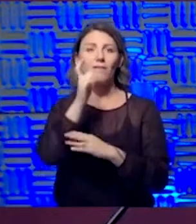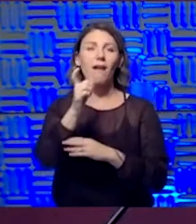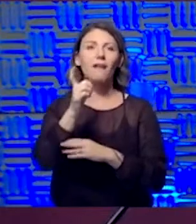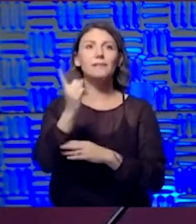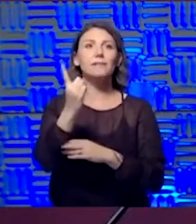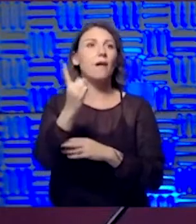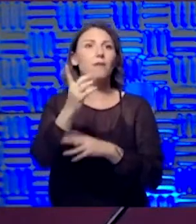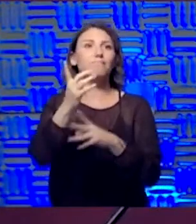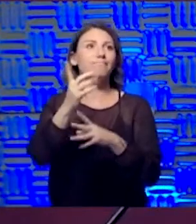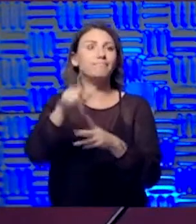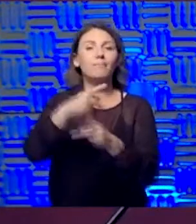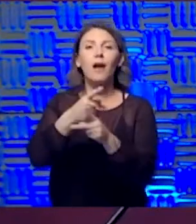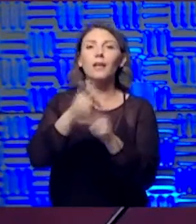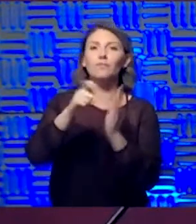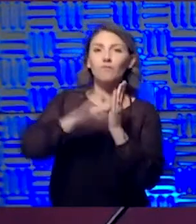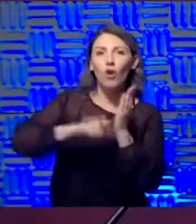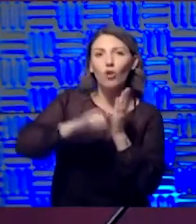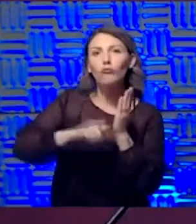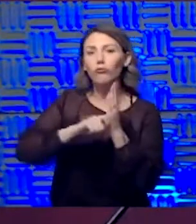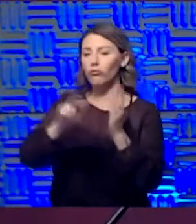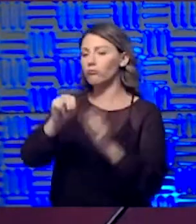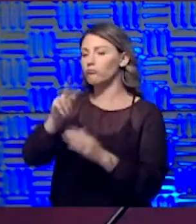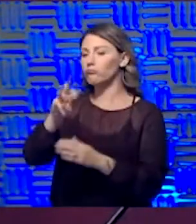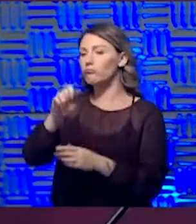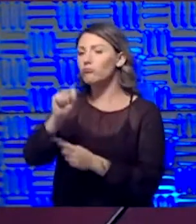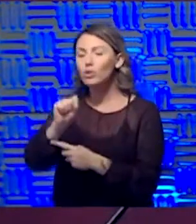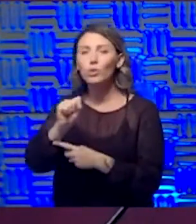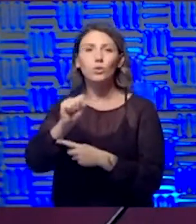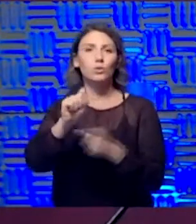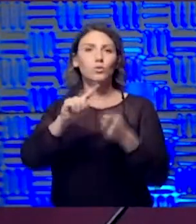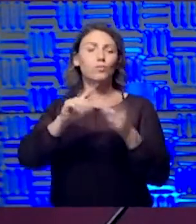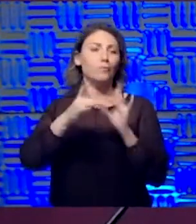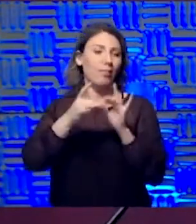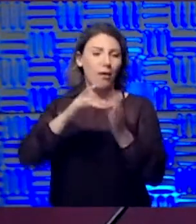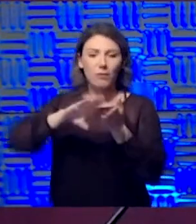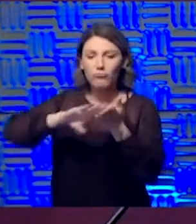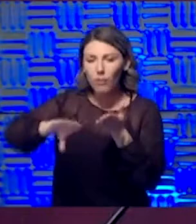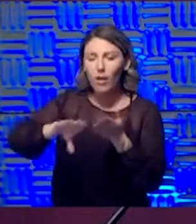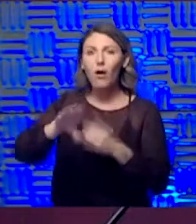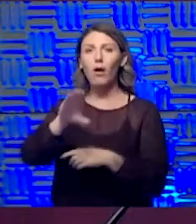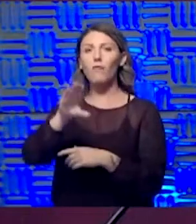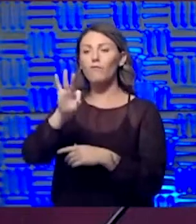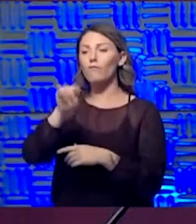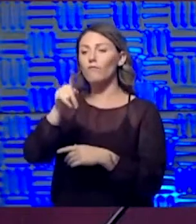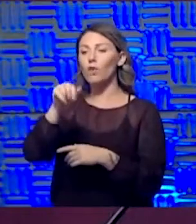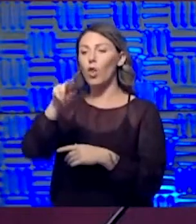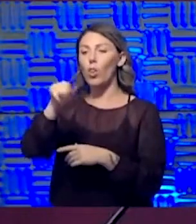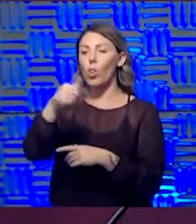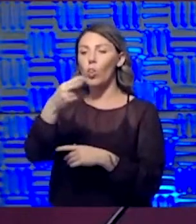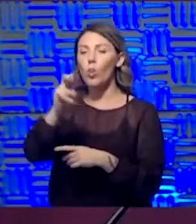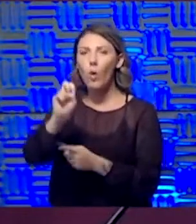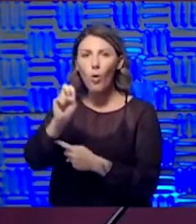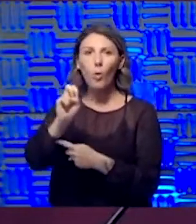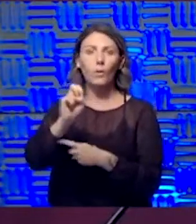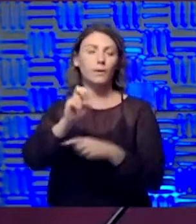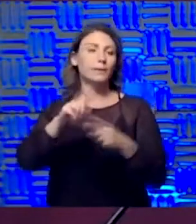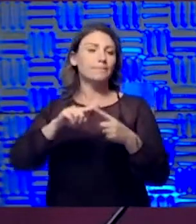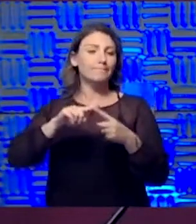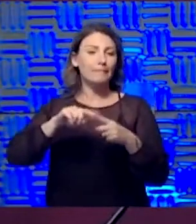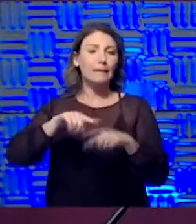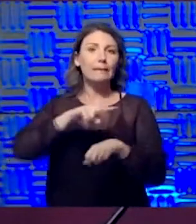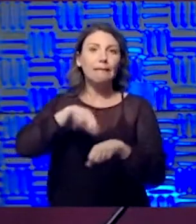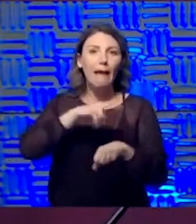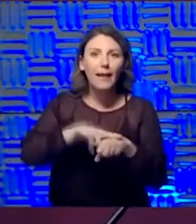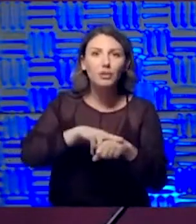of article, news briefing about layoffs, furloughs happening locally, regionally, nationally, internationally. And those are